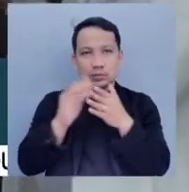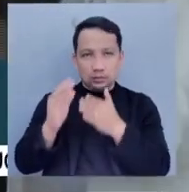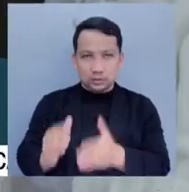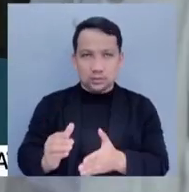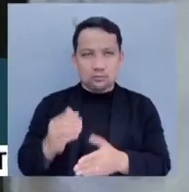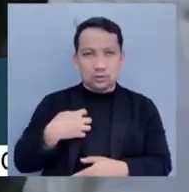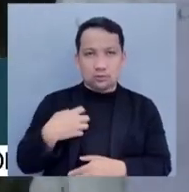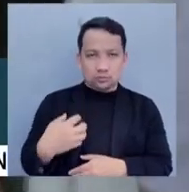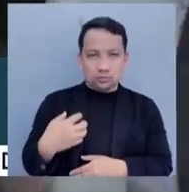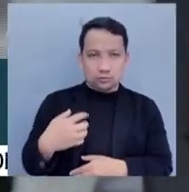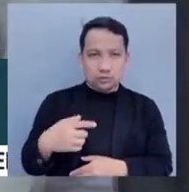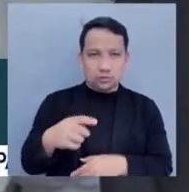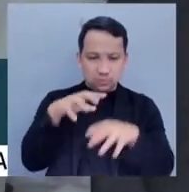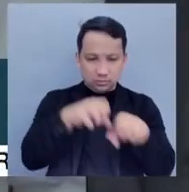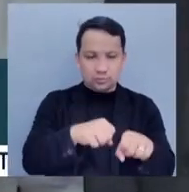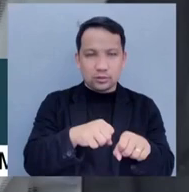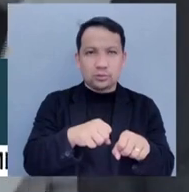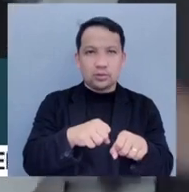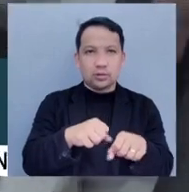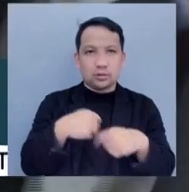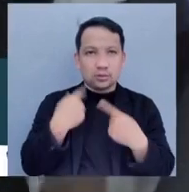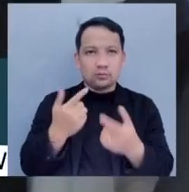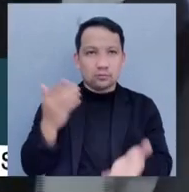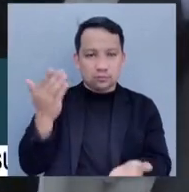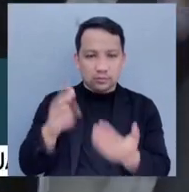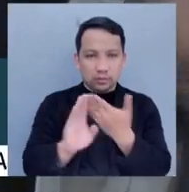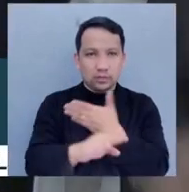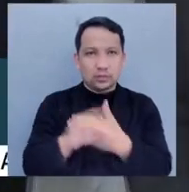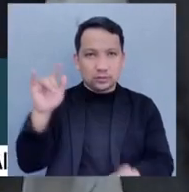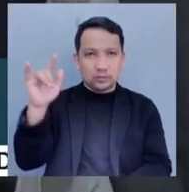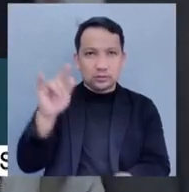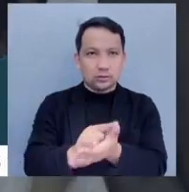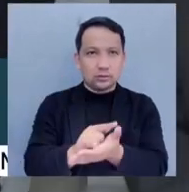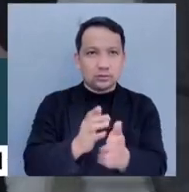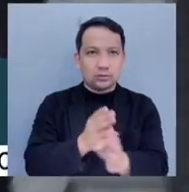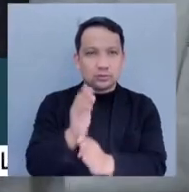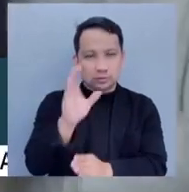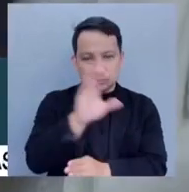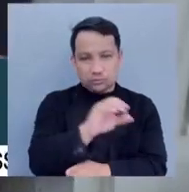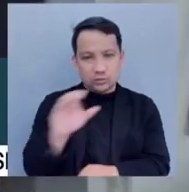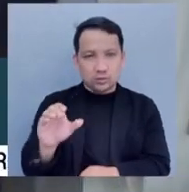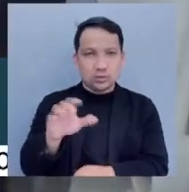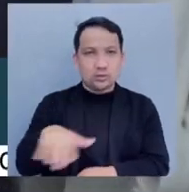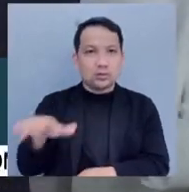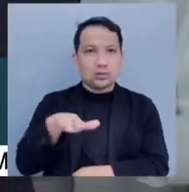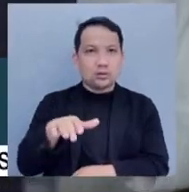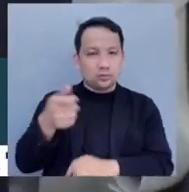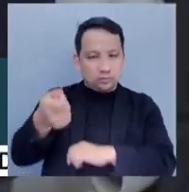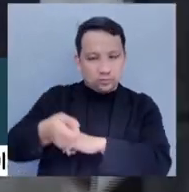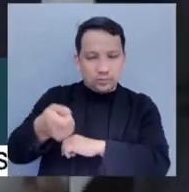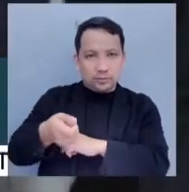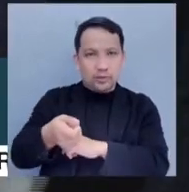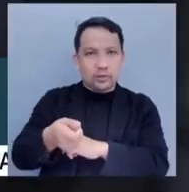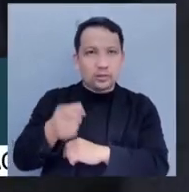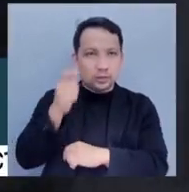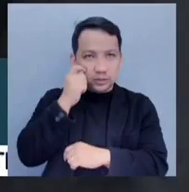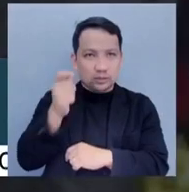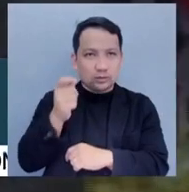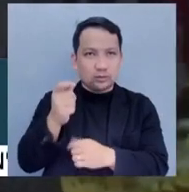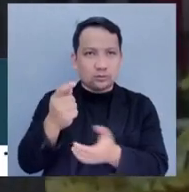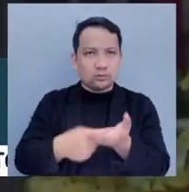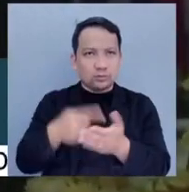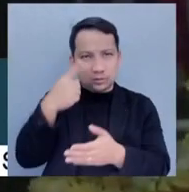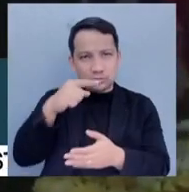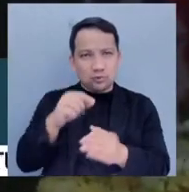earlier said he will be arrested upon his return to Bangkok and taken directly to the Supreme Court for a hearing. Thaksin is arguably